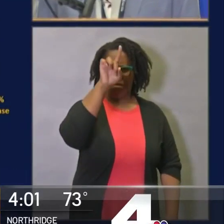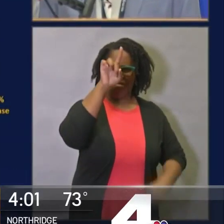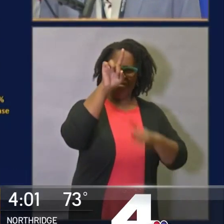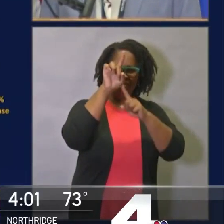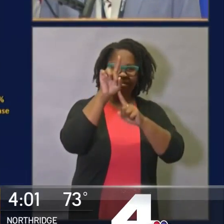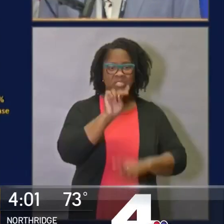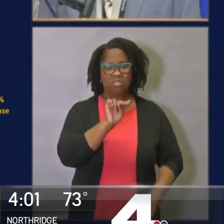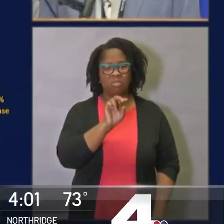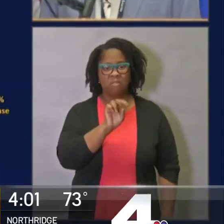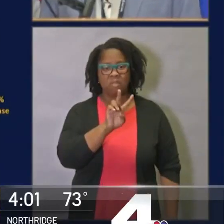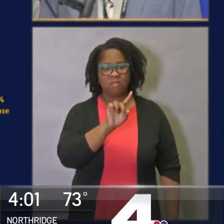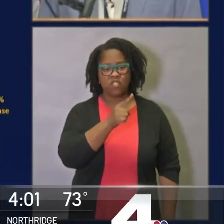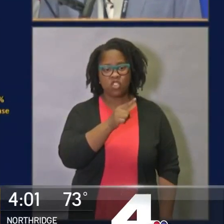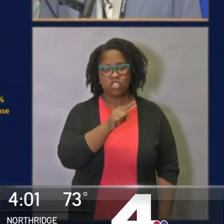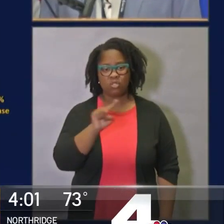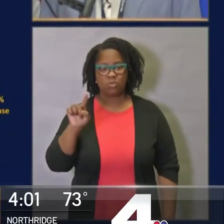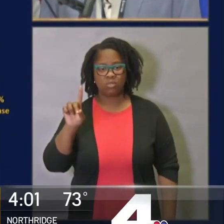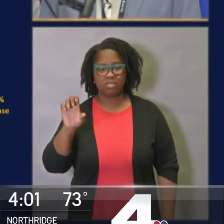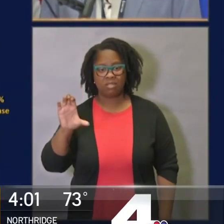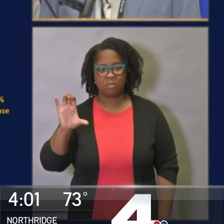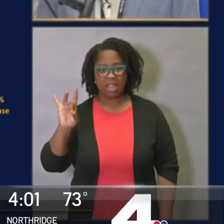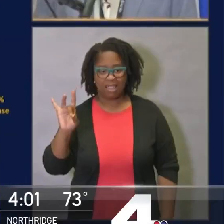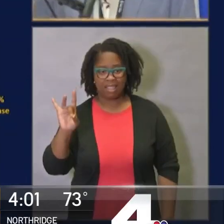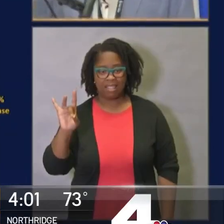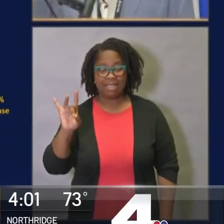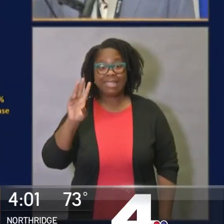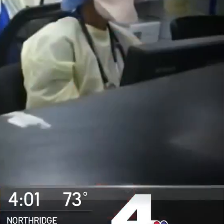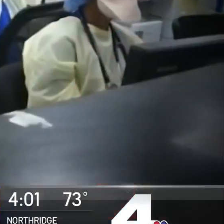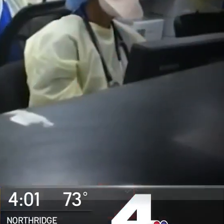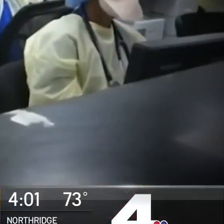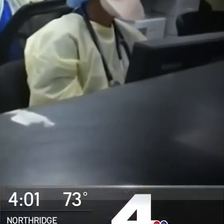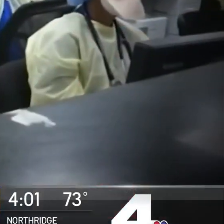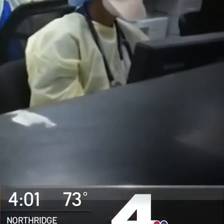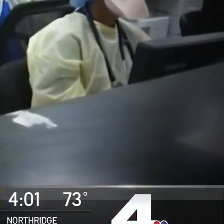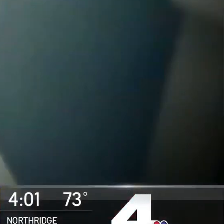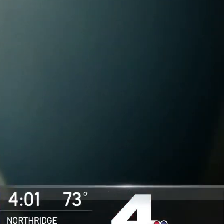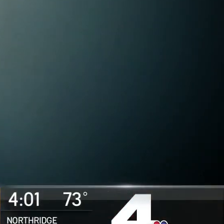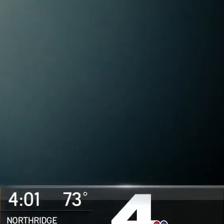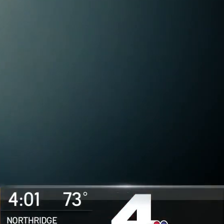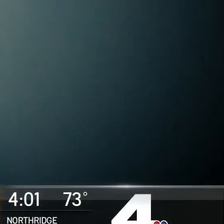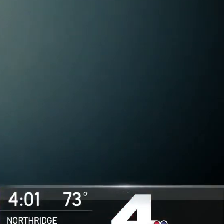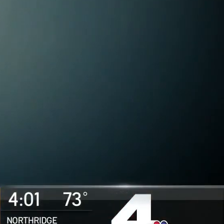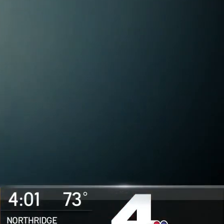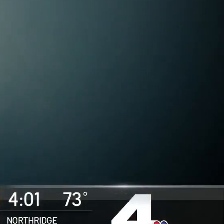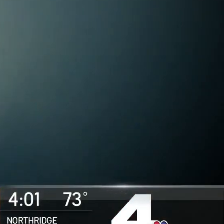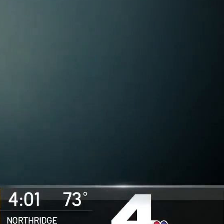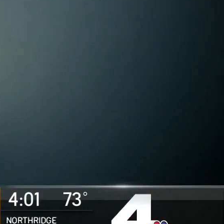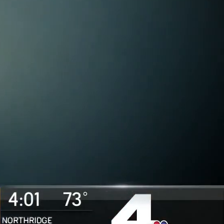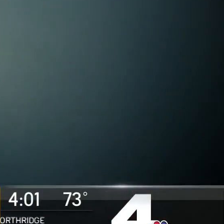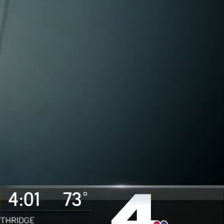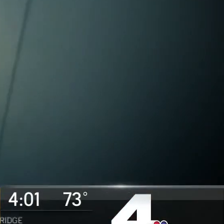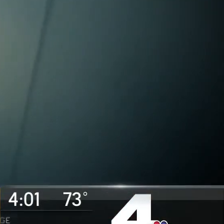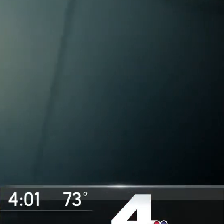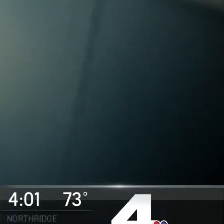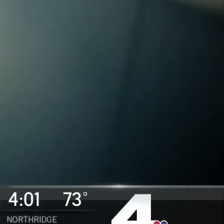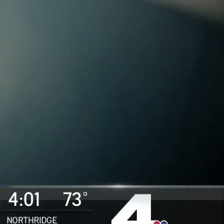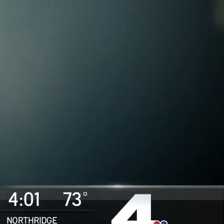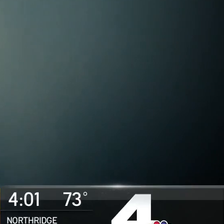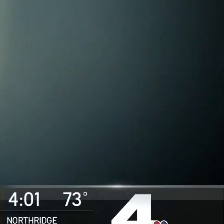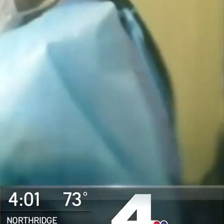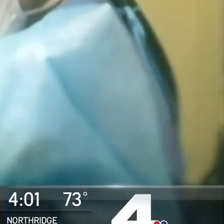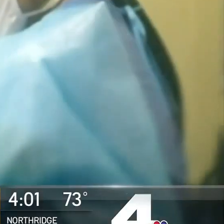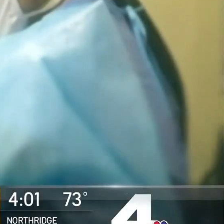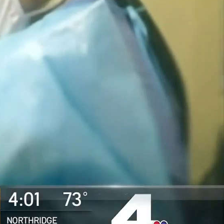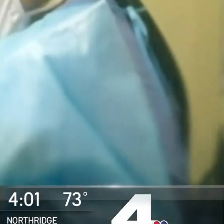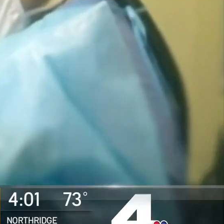4,656 hospitalized, nearly 1,000 needing intensive care. Even with converting other hospital areas to make more space, only